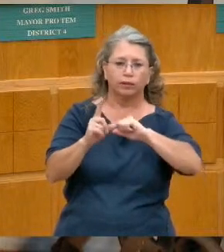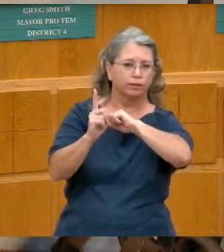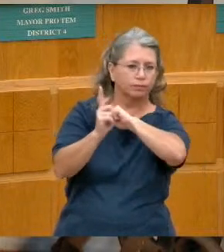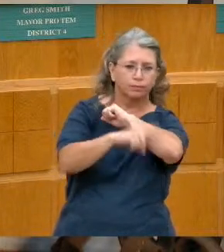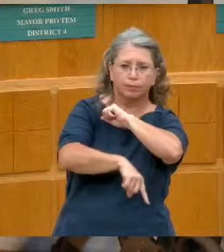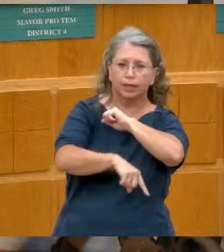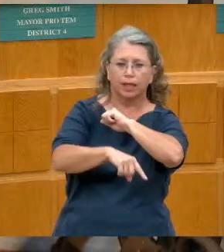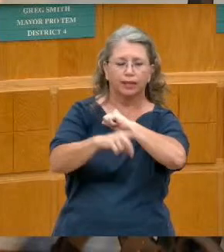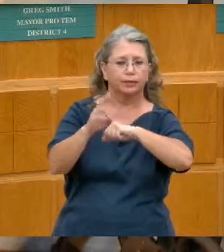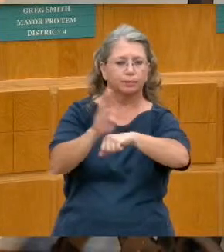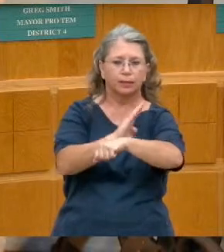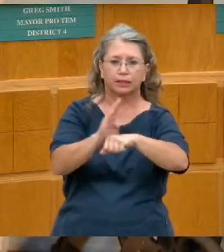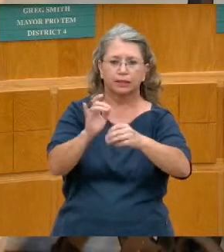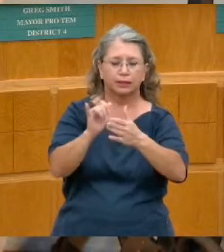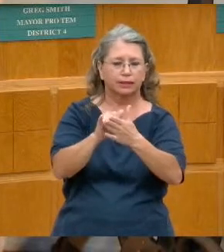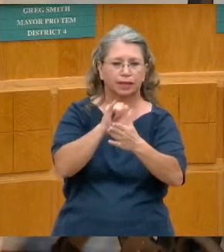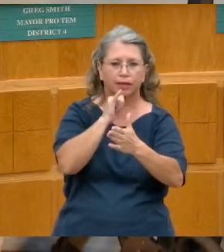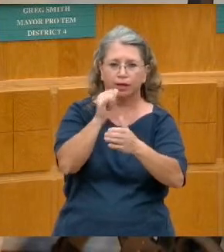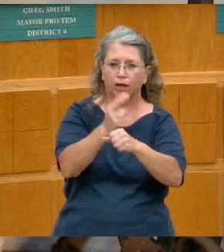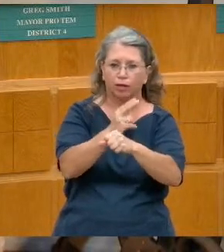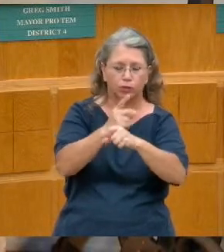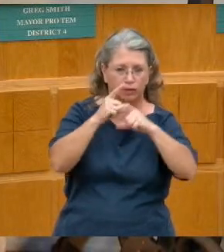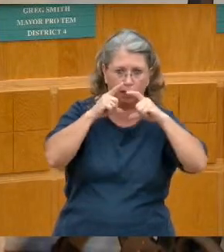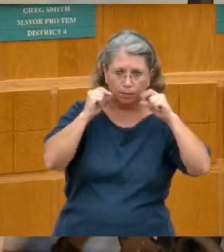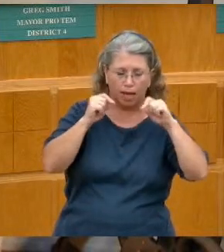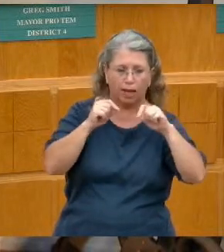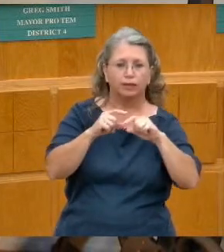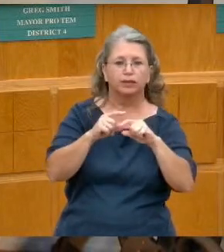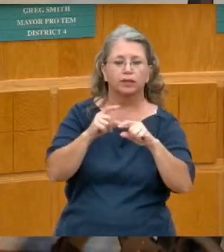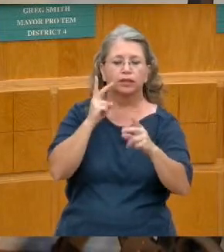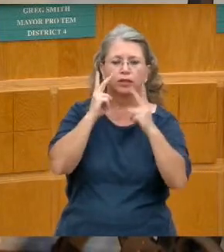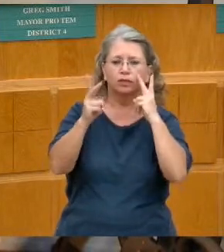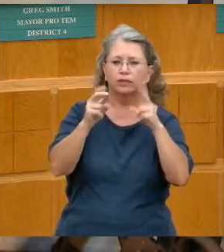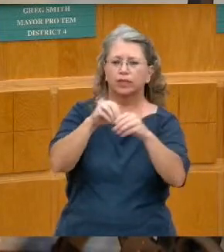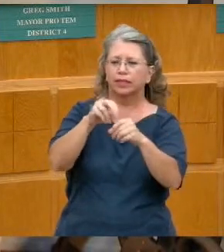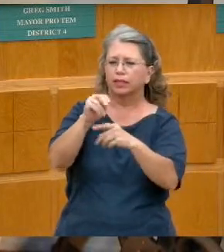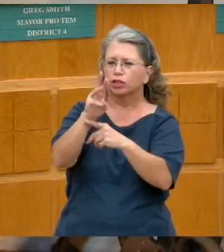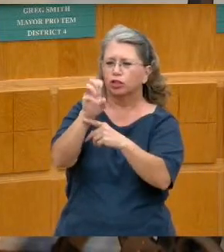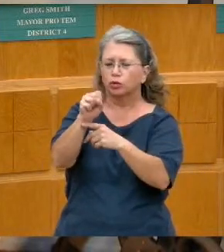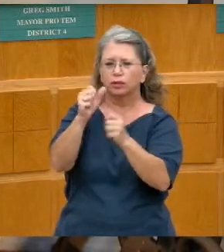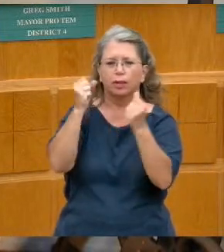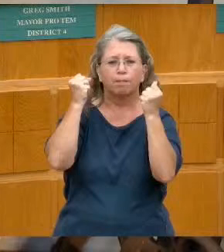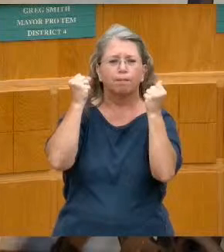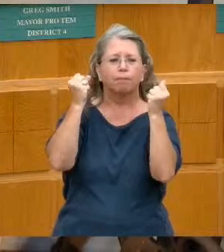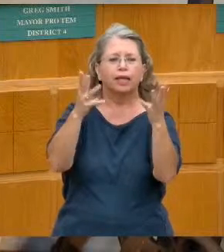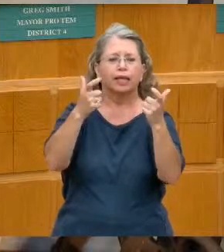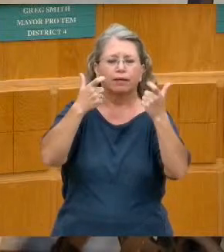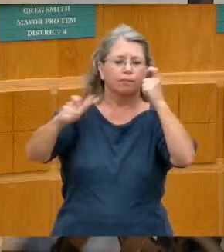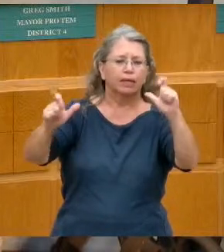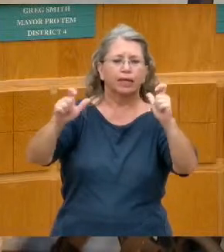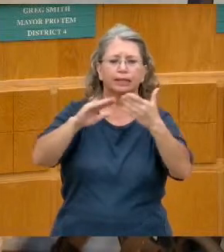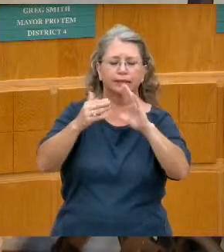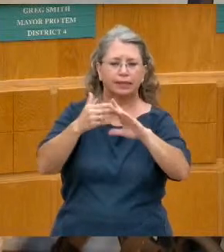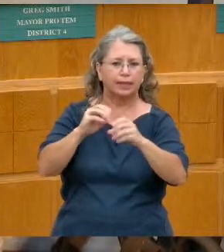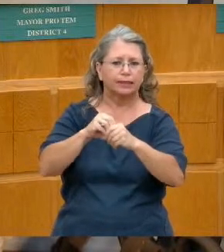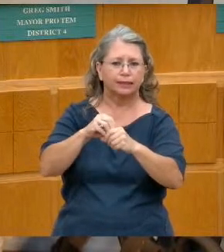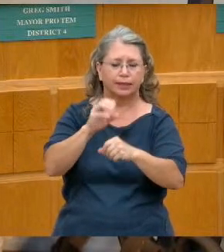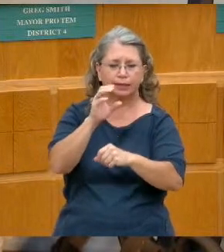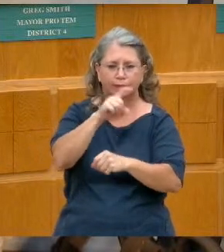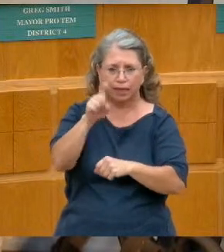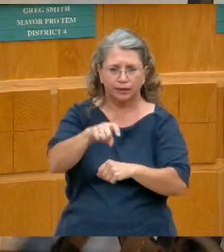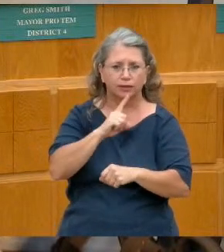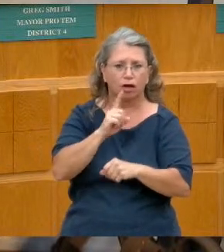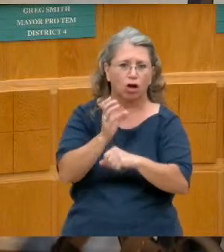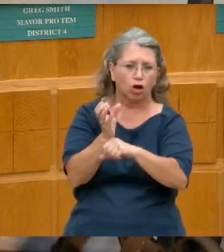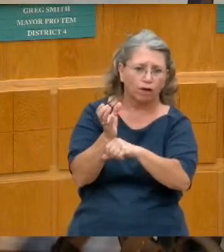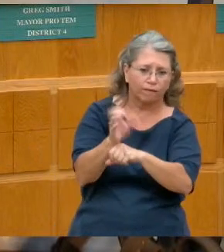wearing of masks. And as you've seen in the news, all of the major metropolitan areas in Texas are imposing mandatory mask orders, and